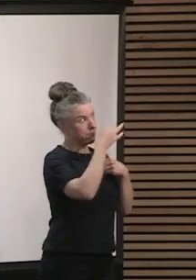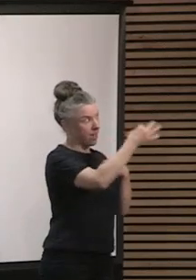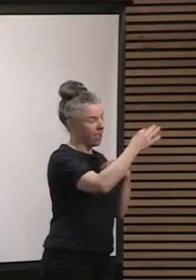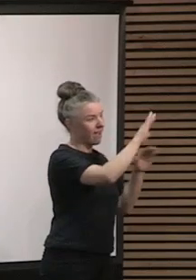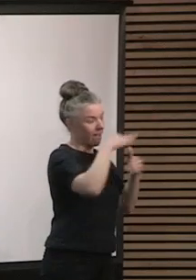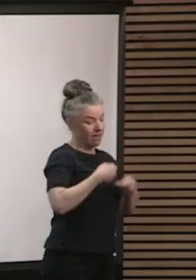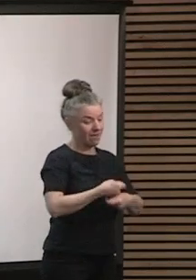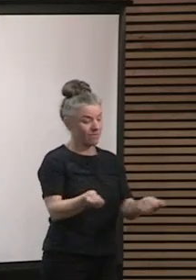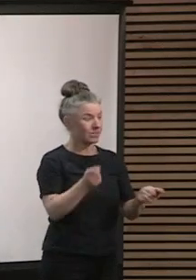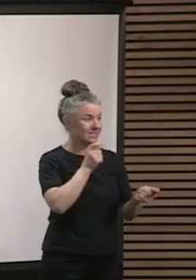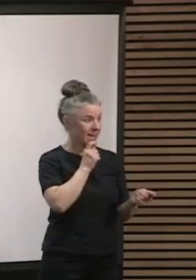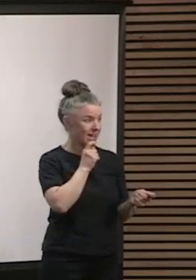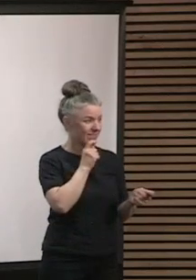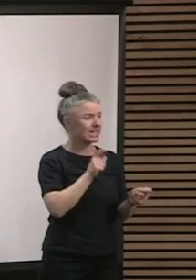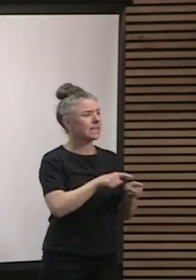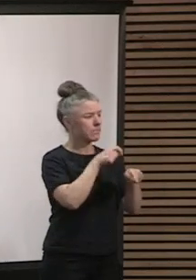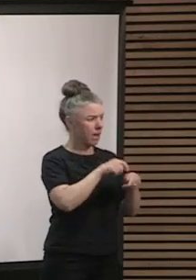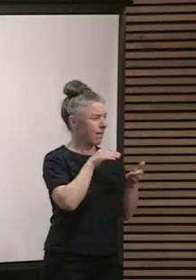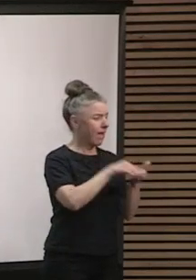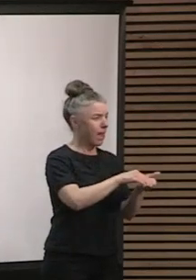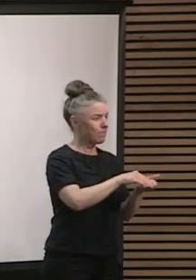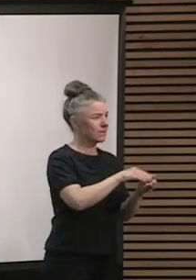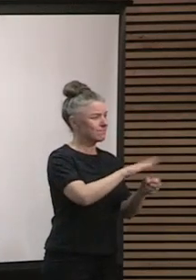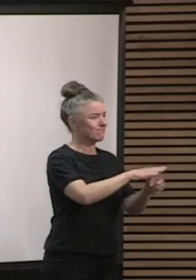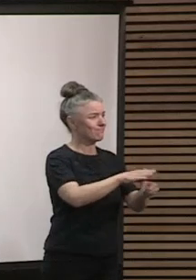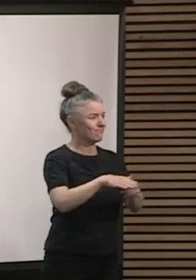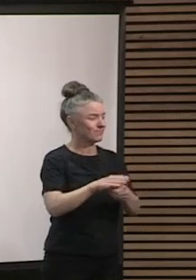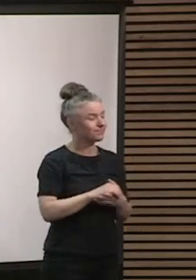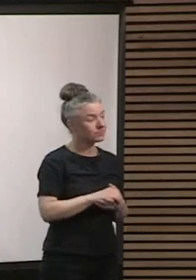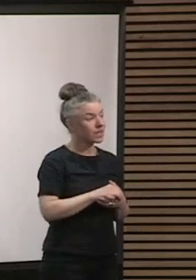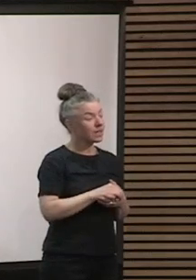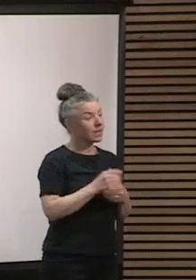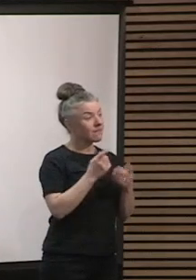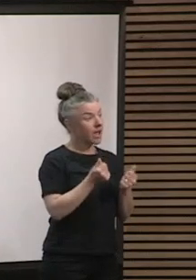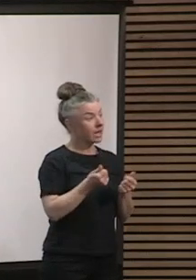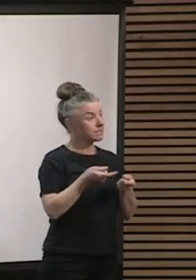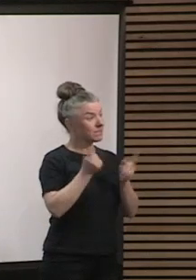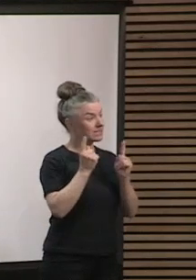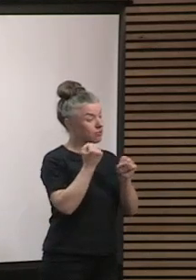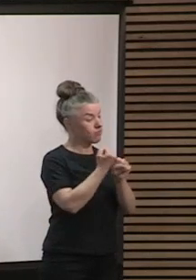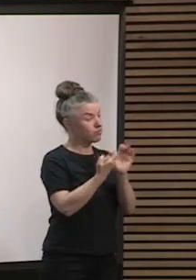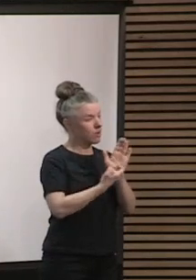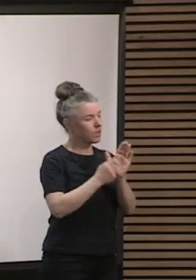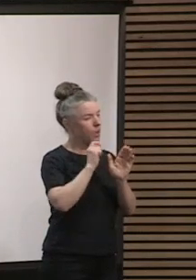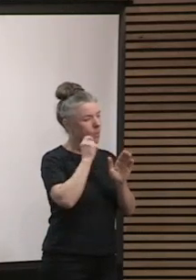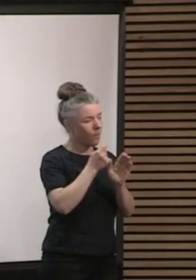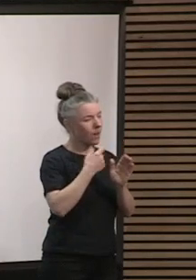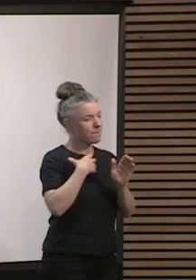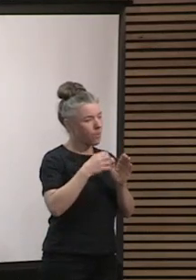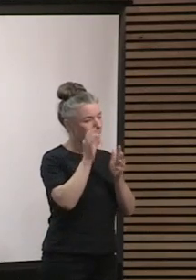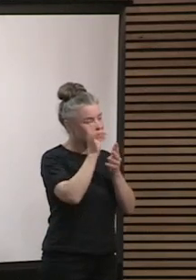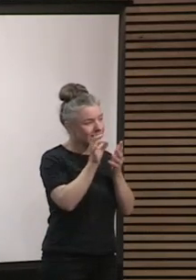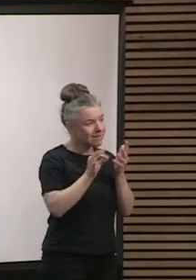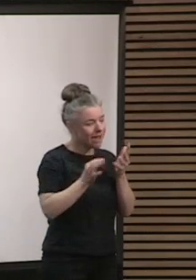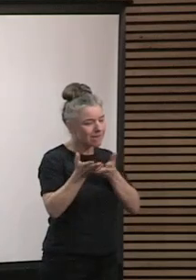measures required to fight the virus. Finance Minister Grant Robertson will be working through the final details with officials and